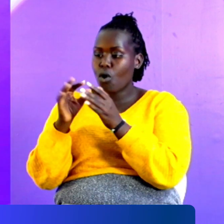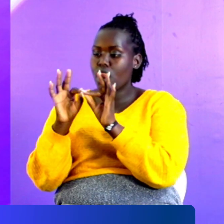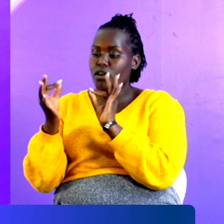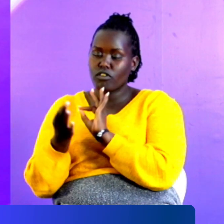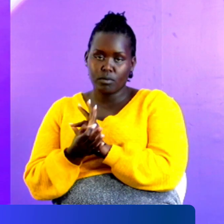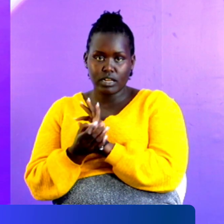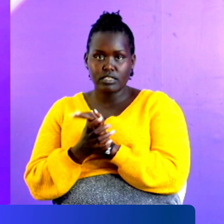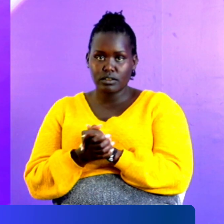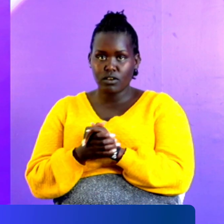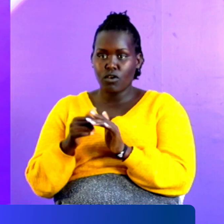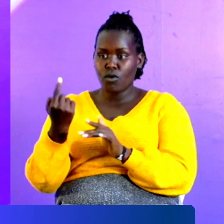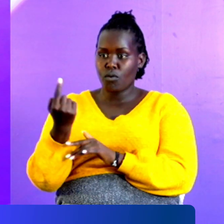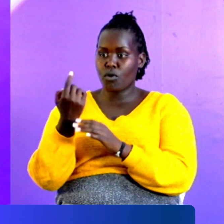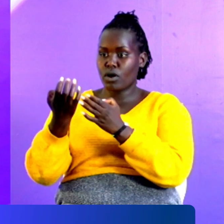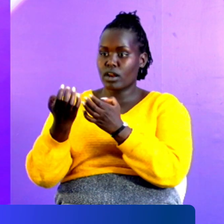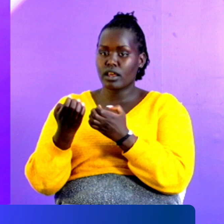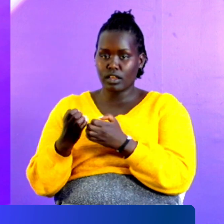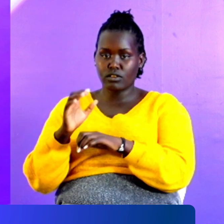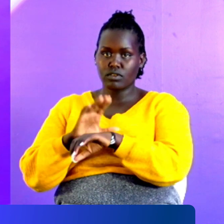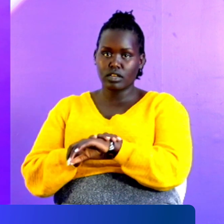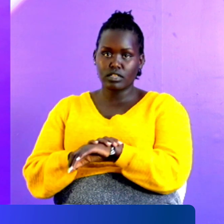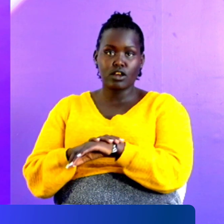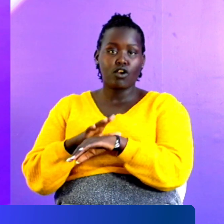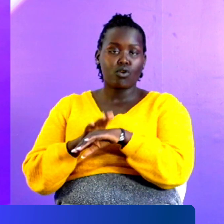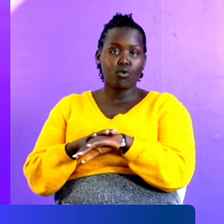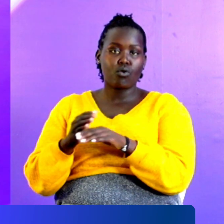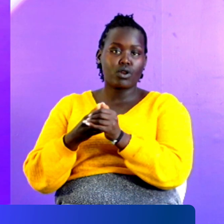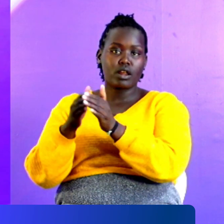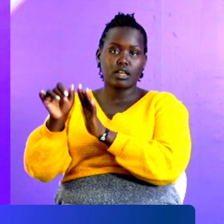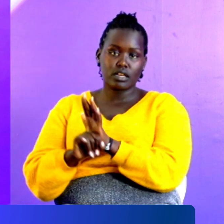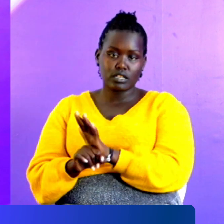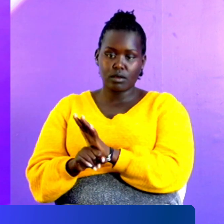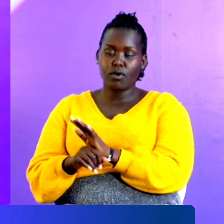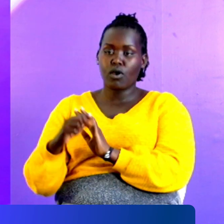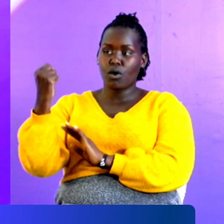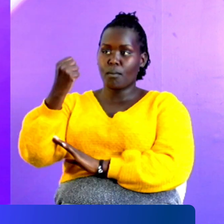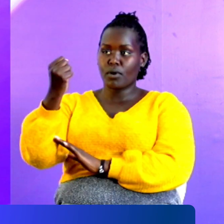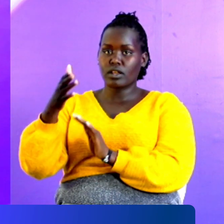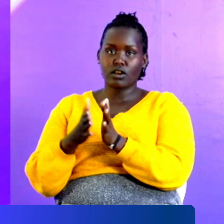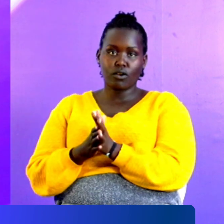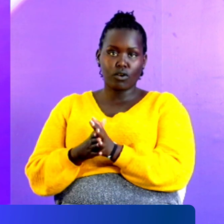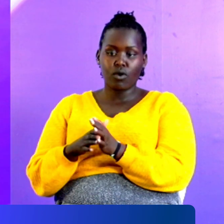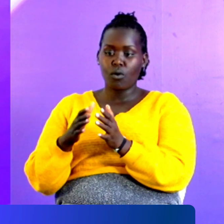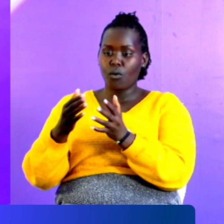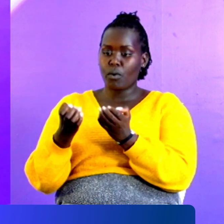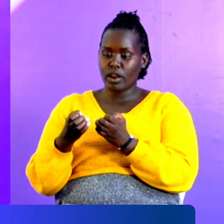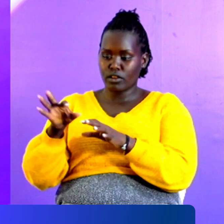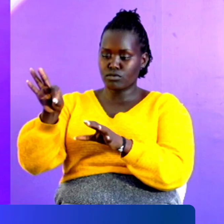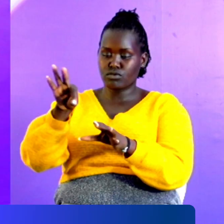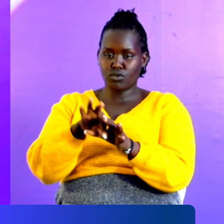family. We only need to get good leadership. We only need to get political goodwill. We only need to